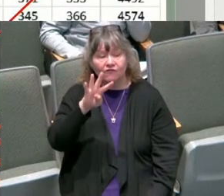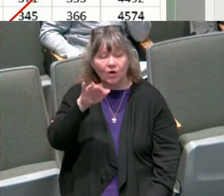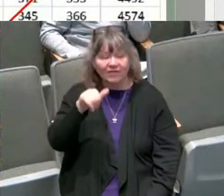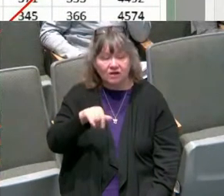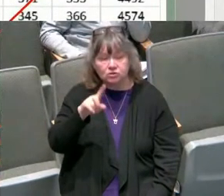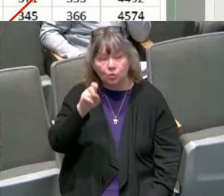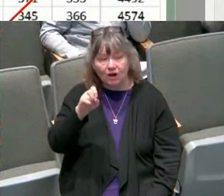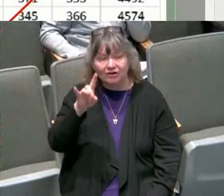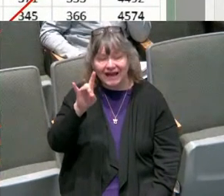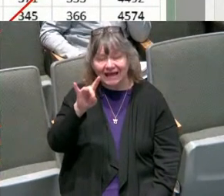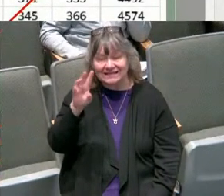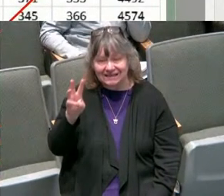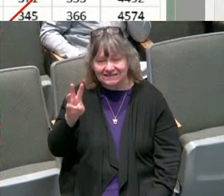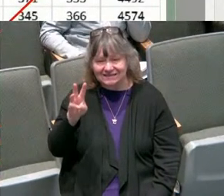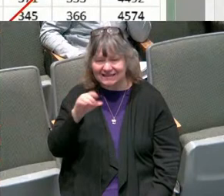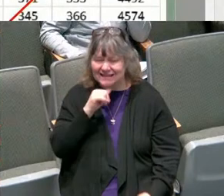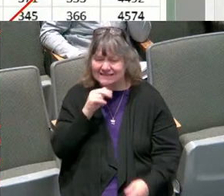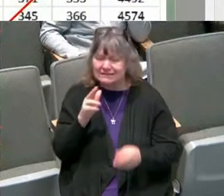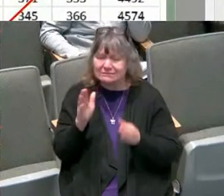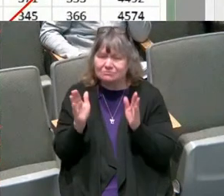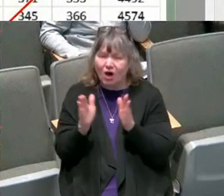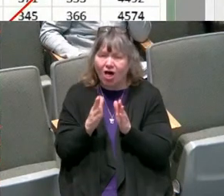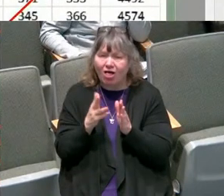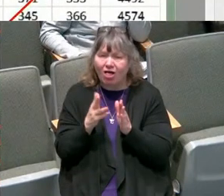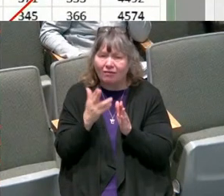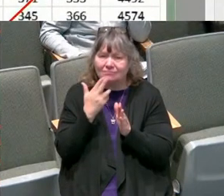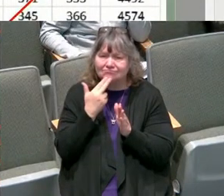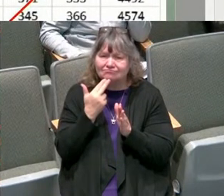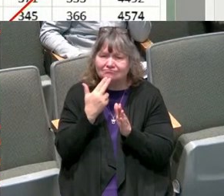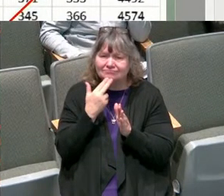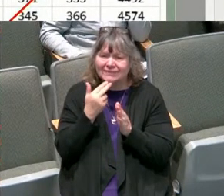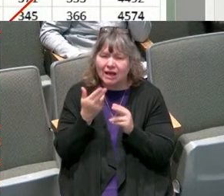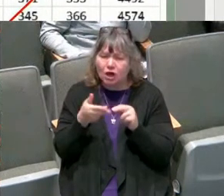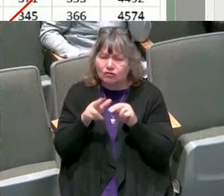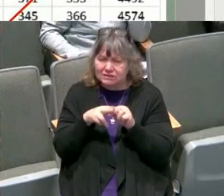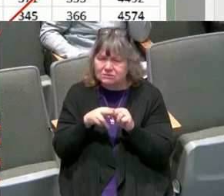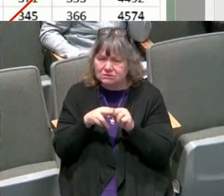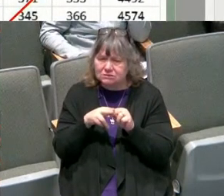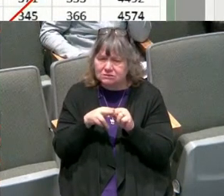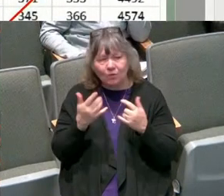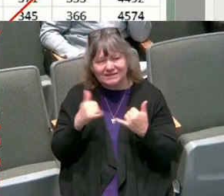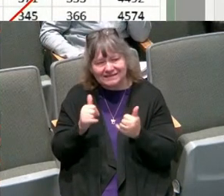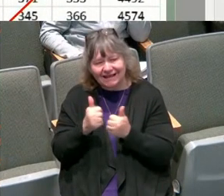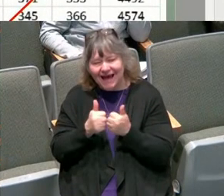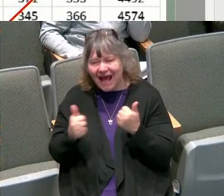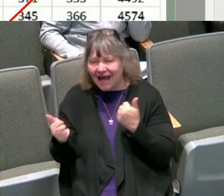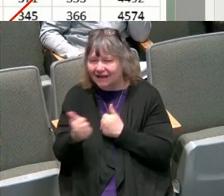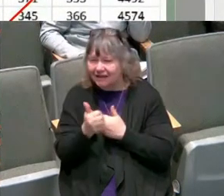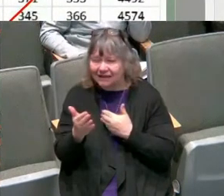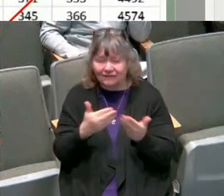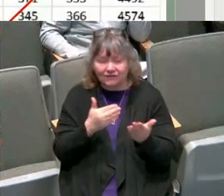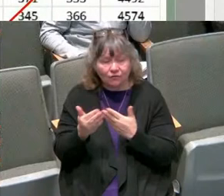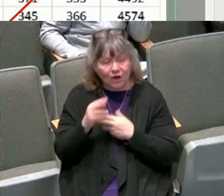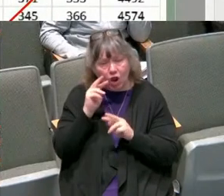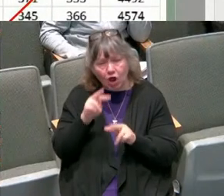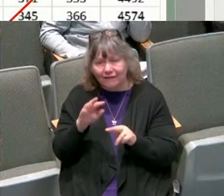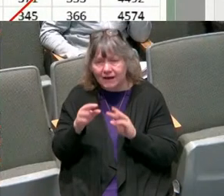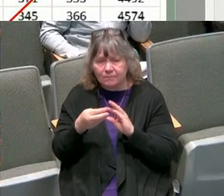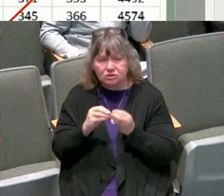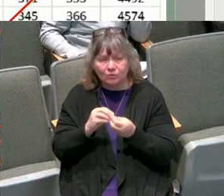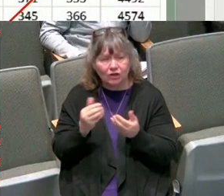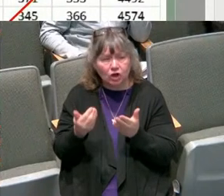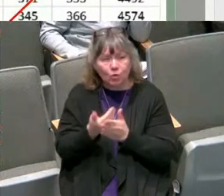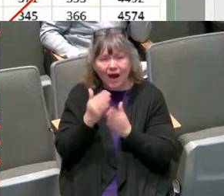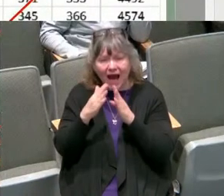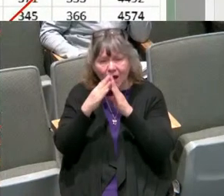4186. it's a small increase for sure but we are still ahead even if we look at those numbers with